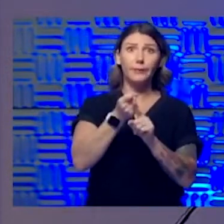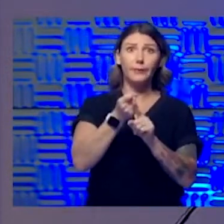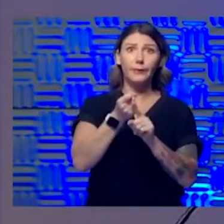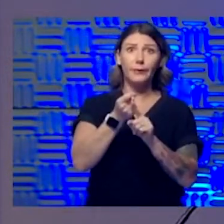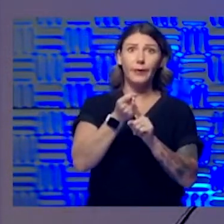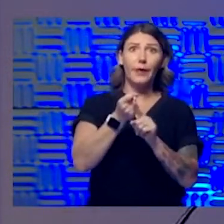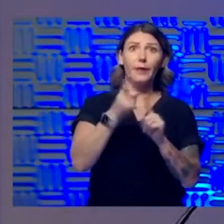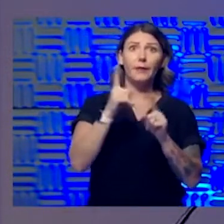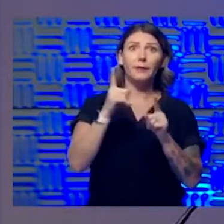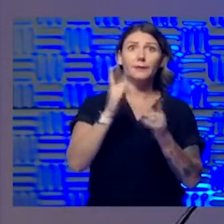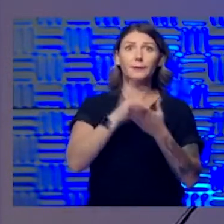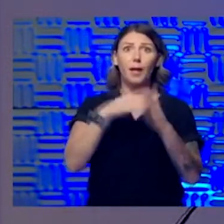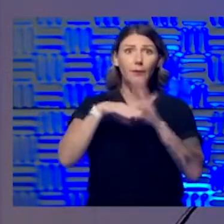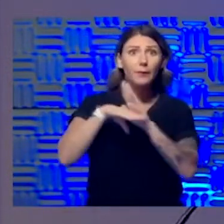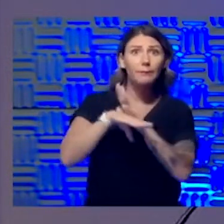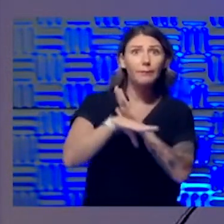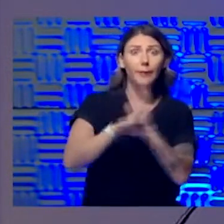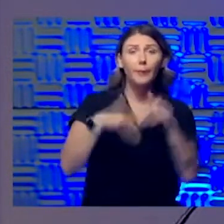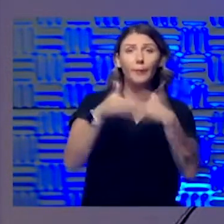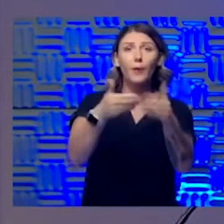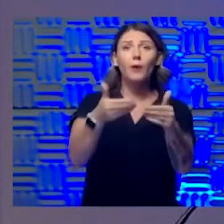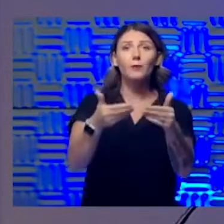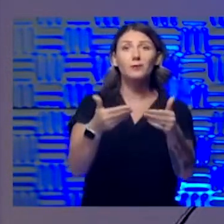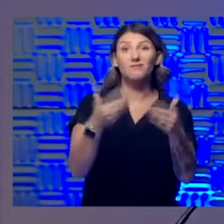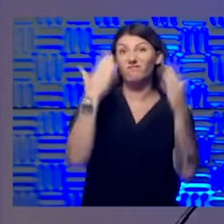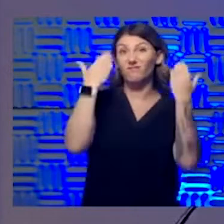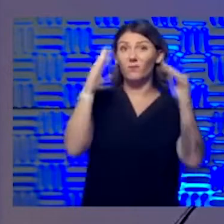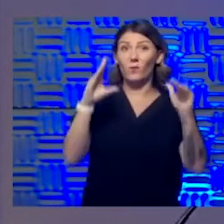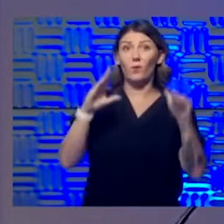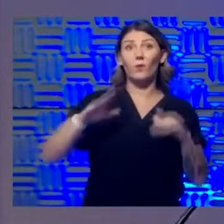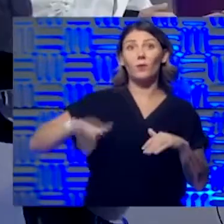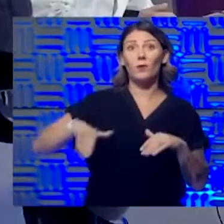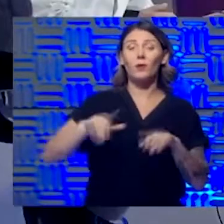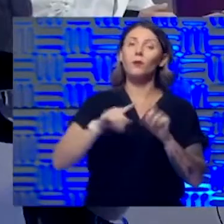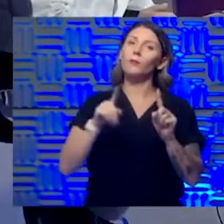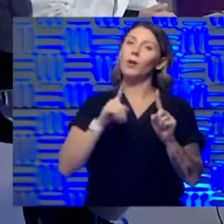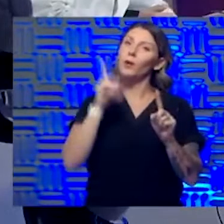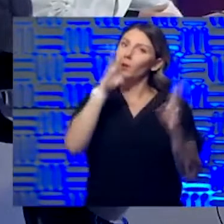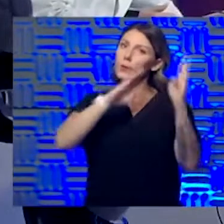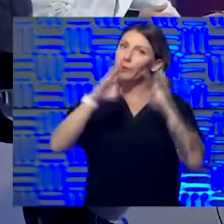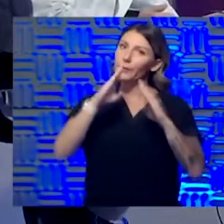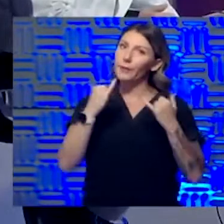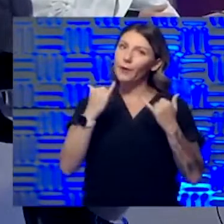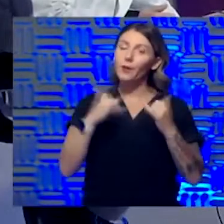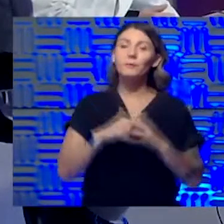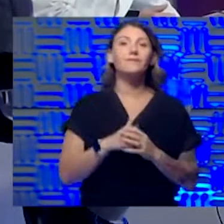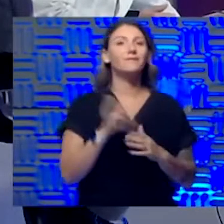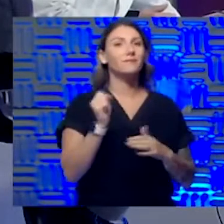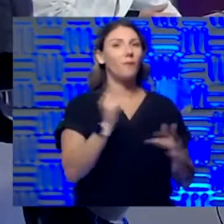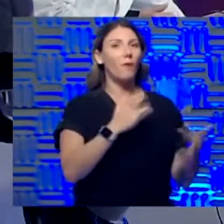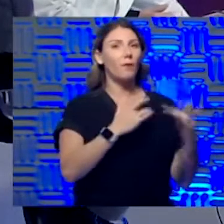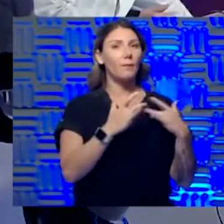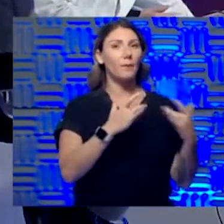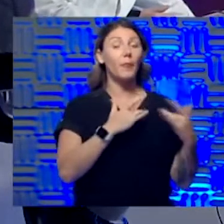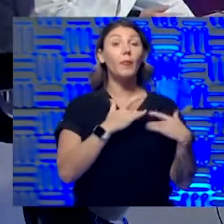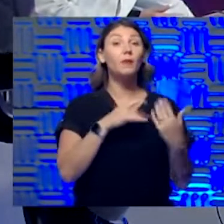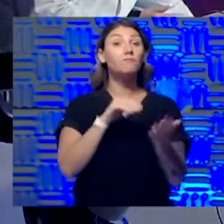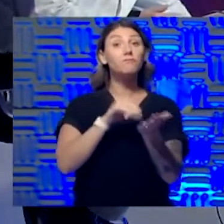halt to that progress, well, we really don't know. But that's one of the things we're worried about. We are concerned. And Dr. Wagner, out